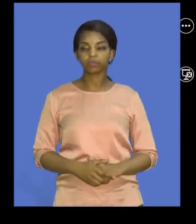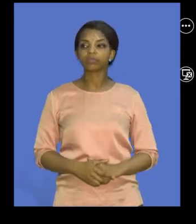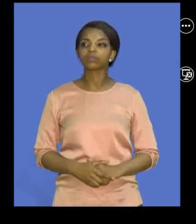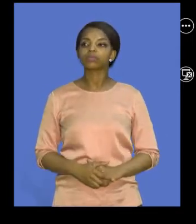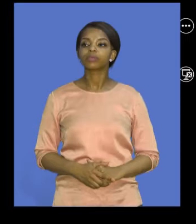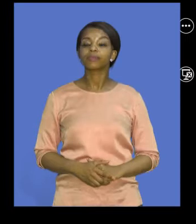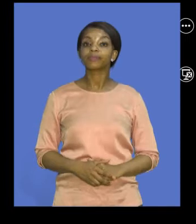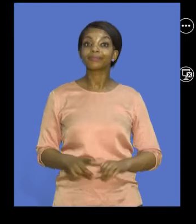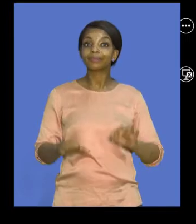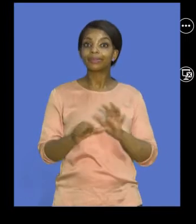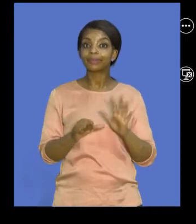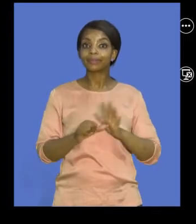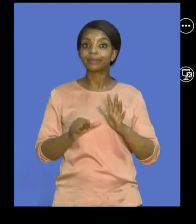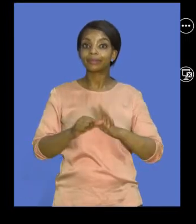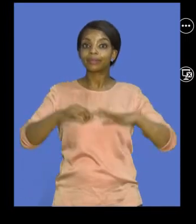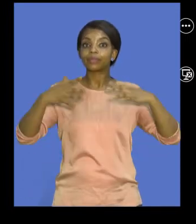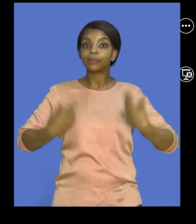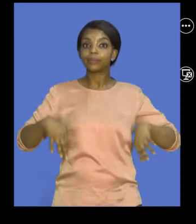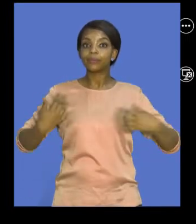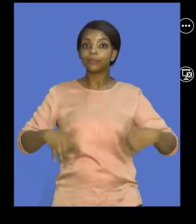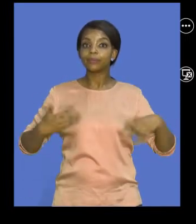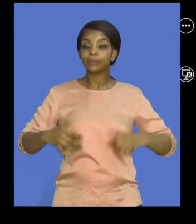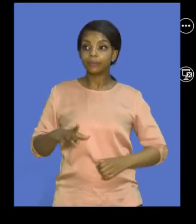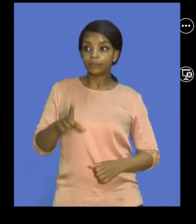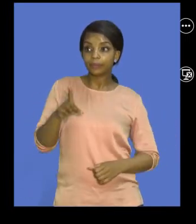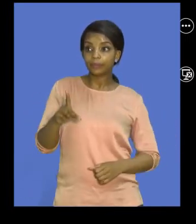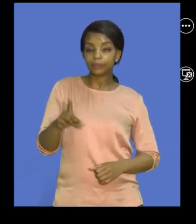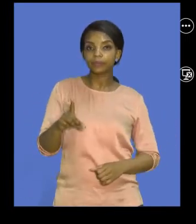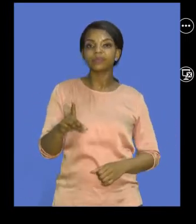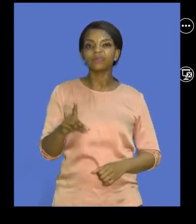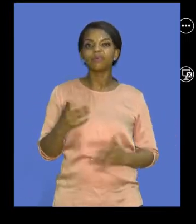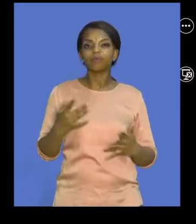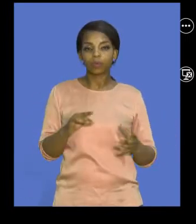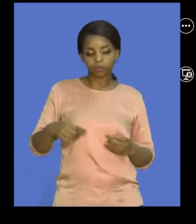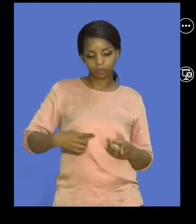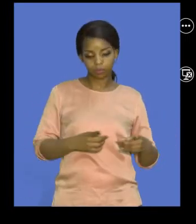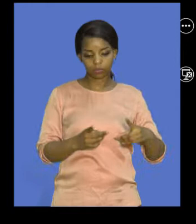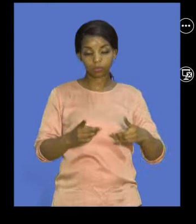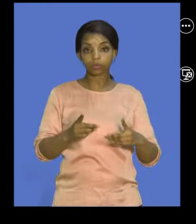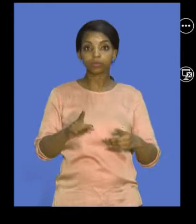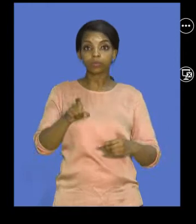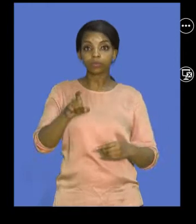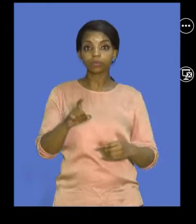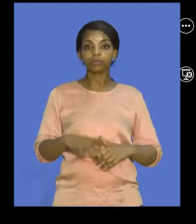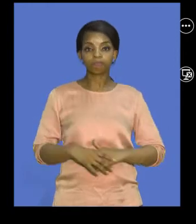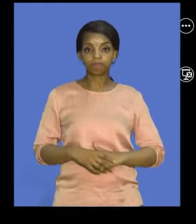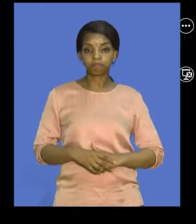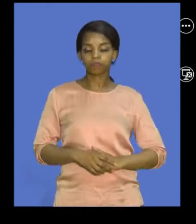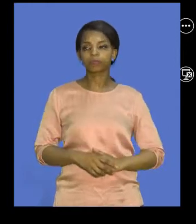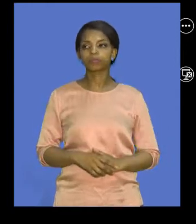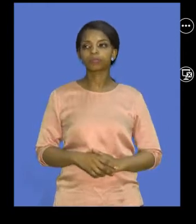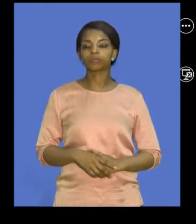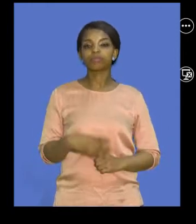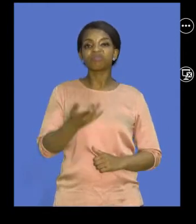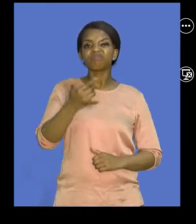important as far as directly proportional is concerned. So if you increase the independent